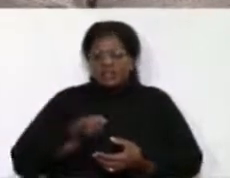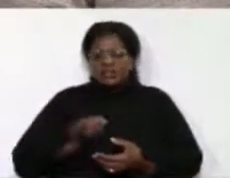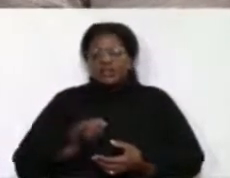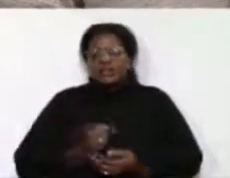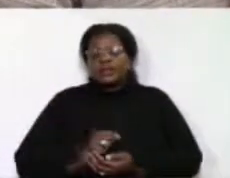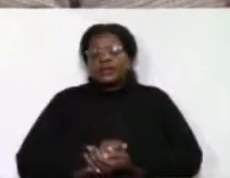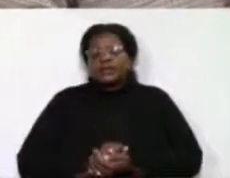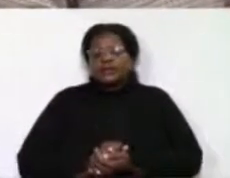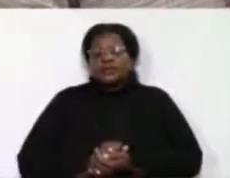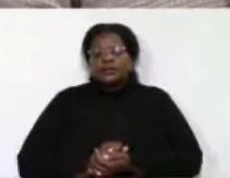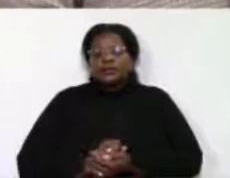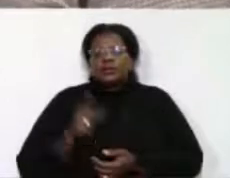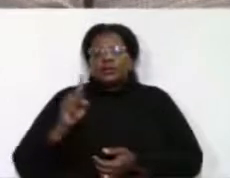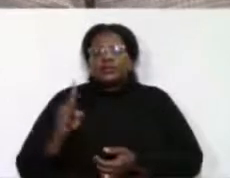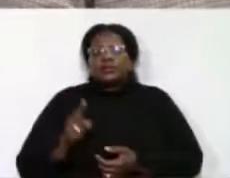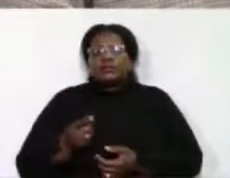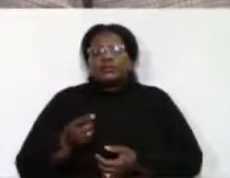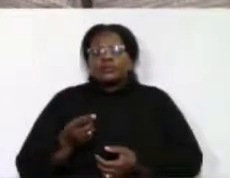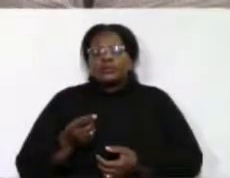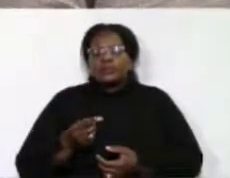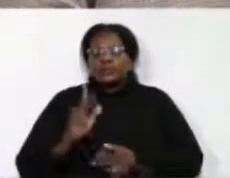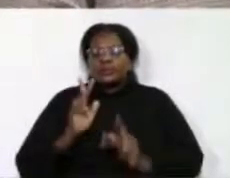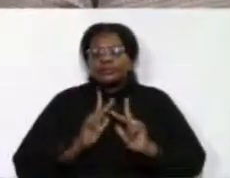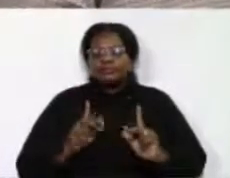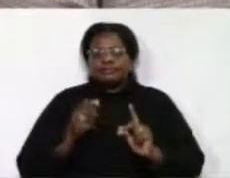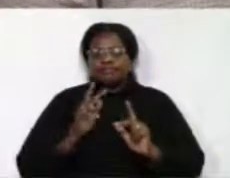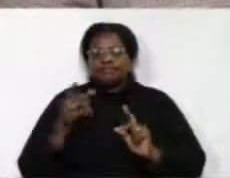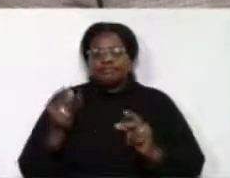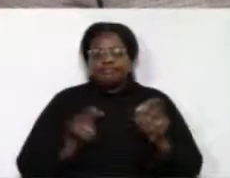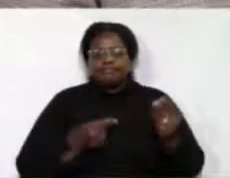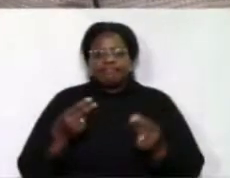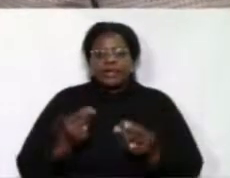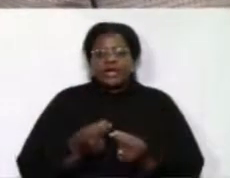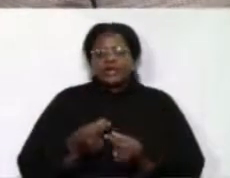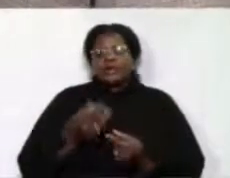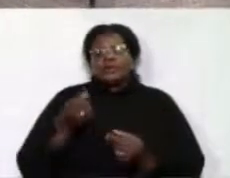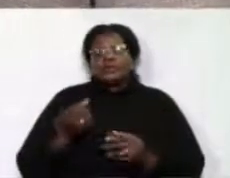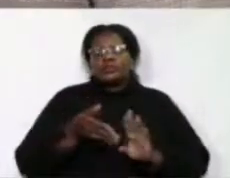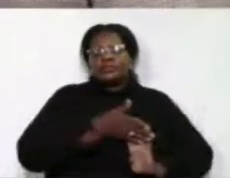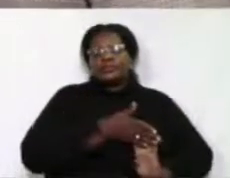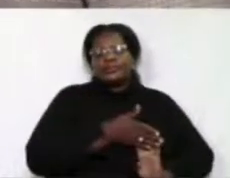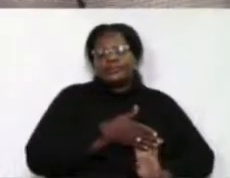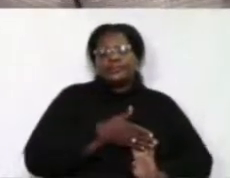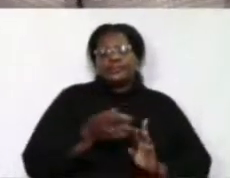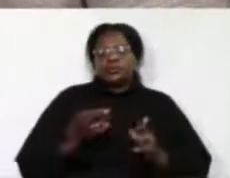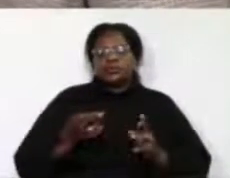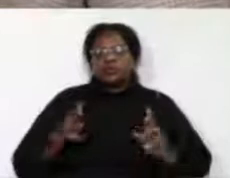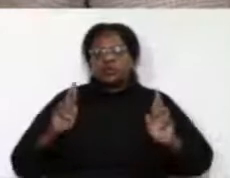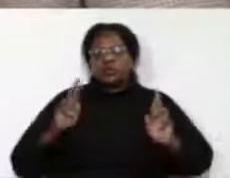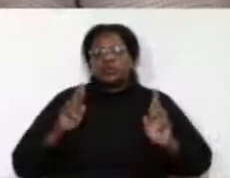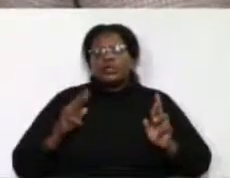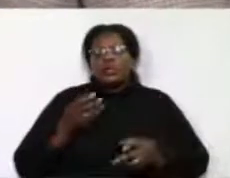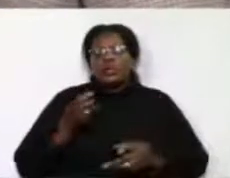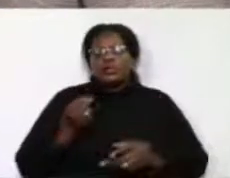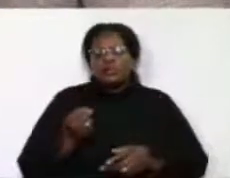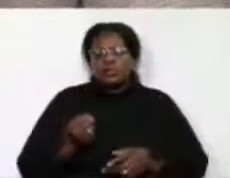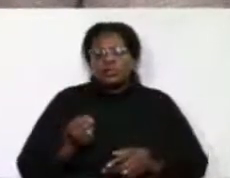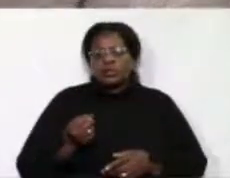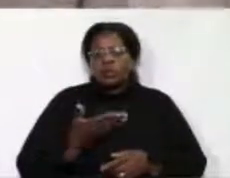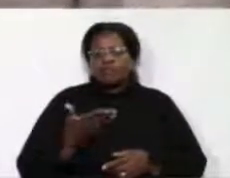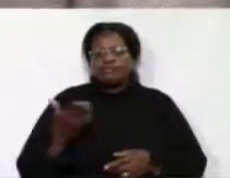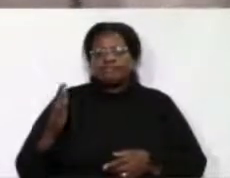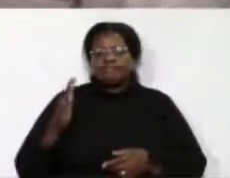that's what's coming into the business. And we've got an inventory. In your storeroom for your cake business, you've got all your flour, you've got sugar, you've